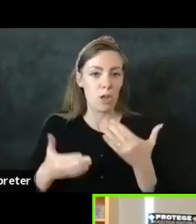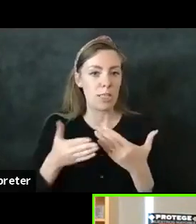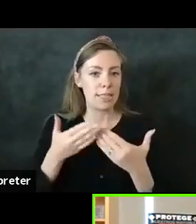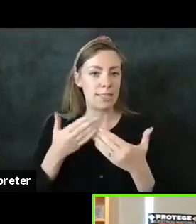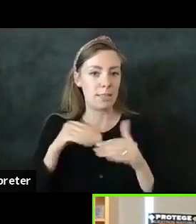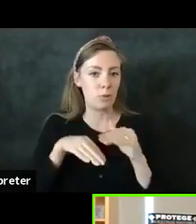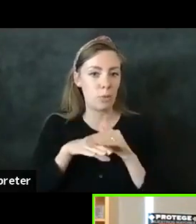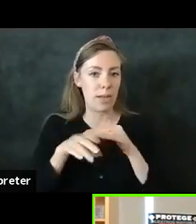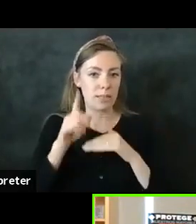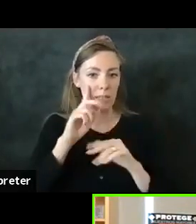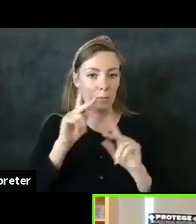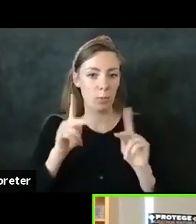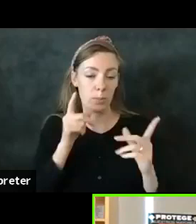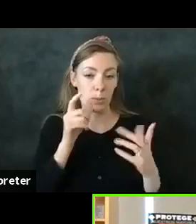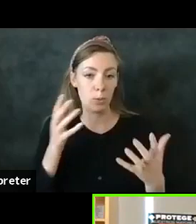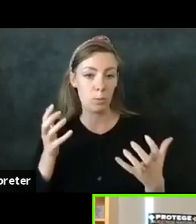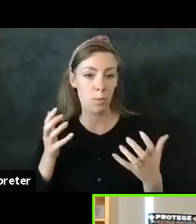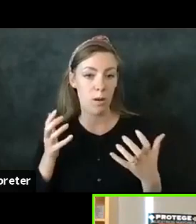anyone who wants it.